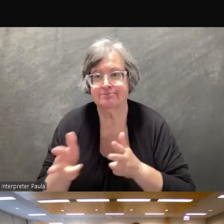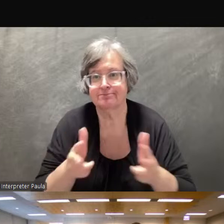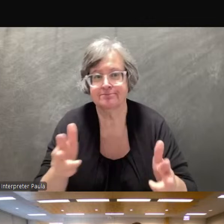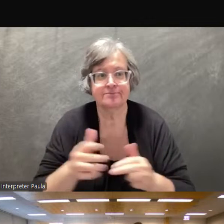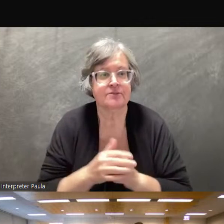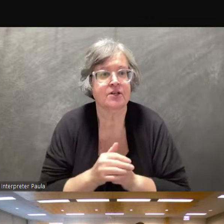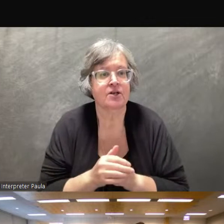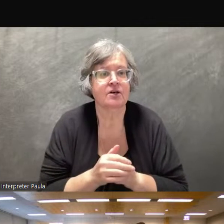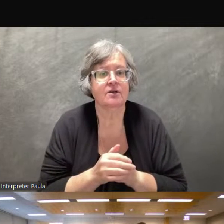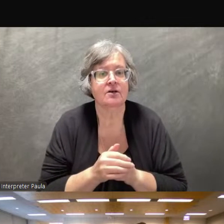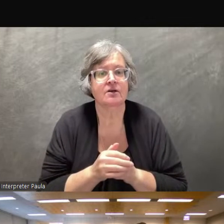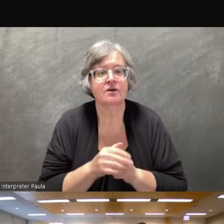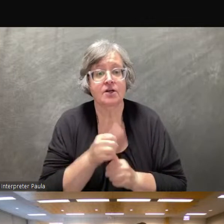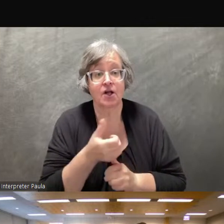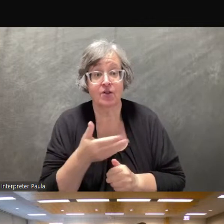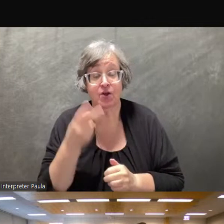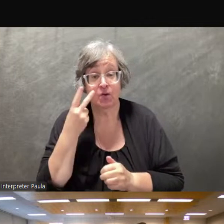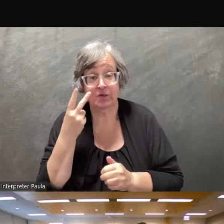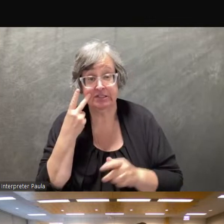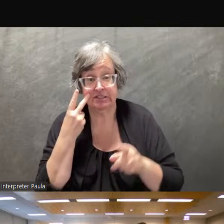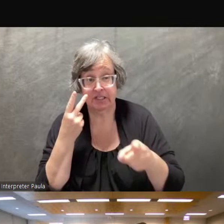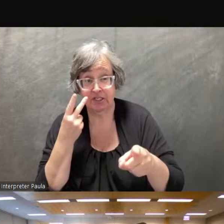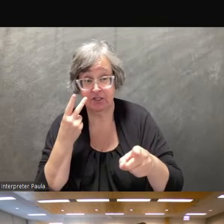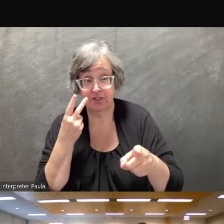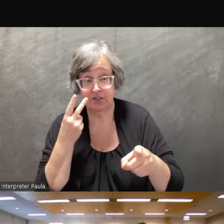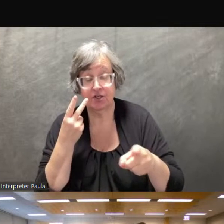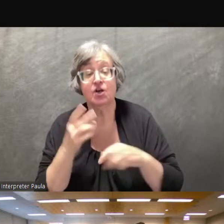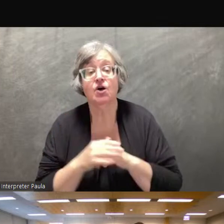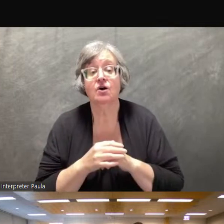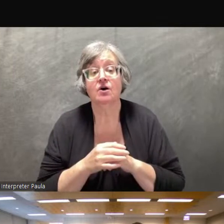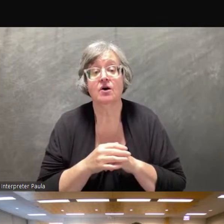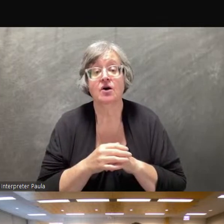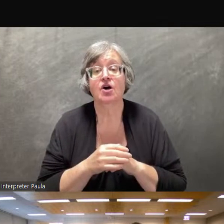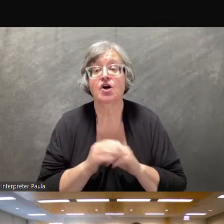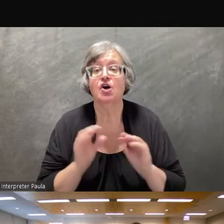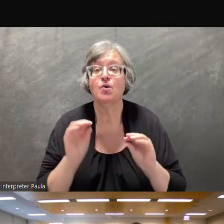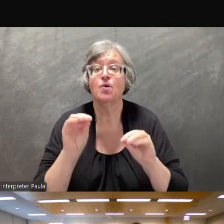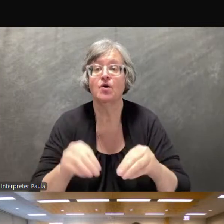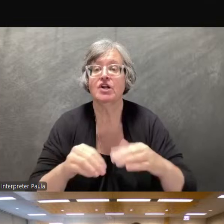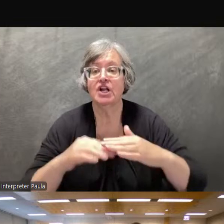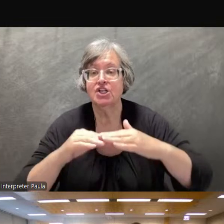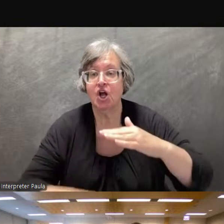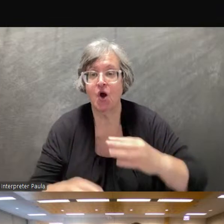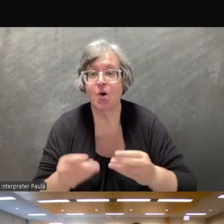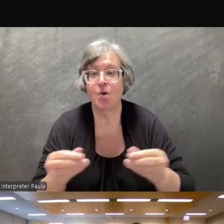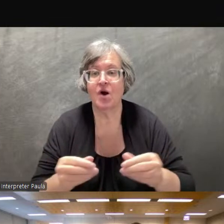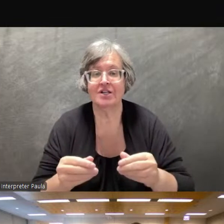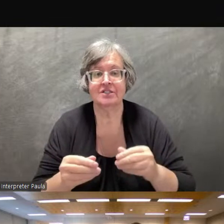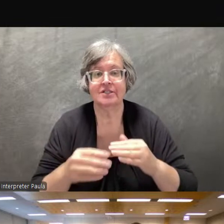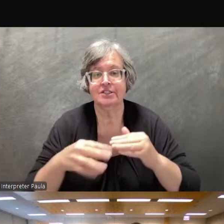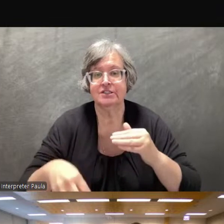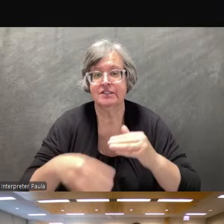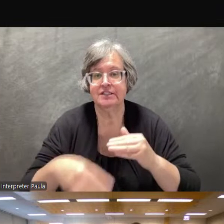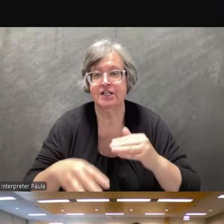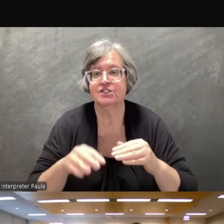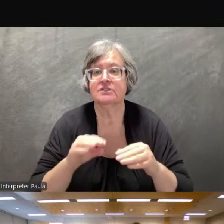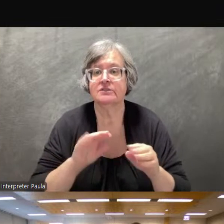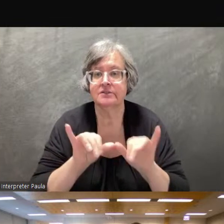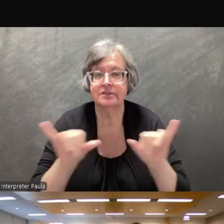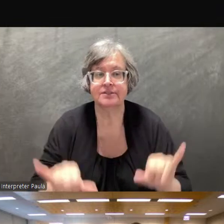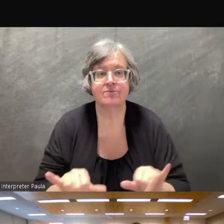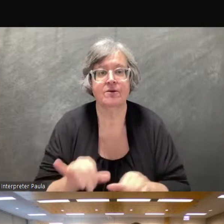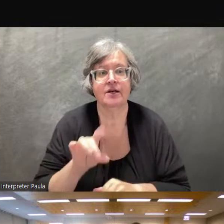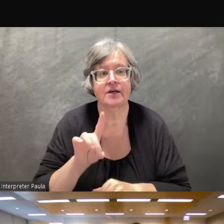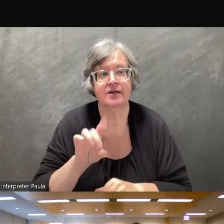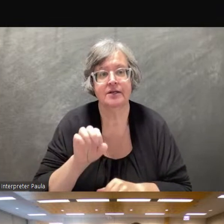One of the major other impacts we've been seeing in the bypass area is we've actually been installing the underground detention system. One of the benefits the neighborhood actually receives